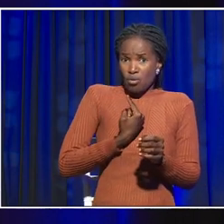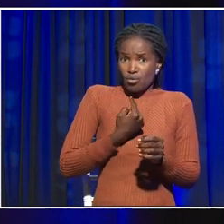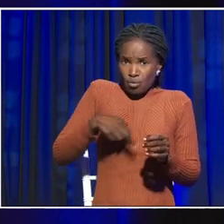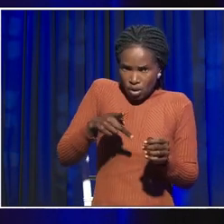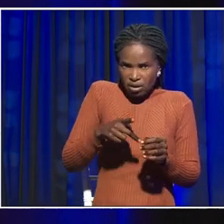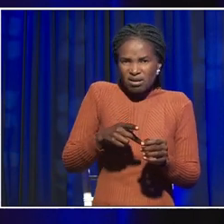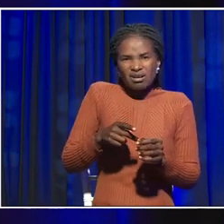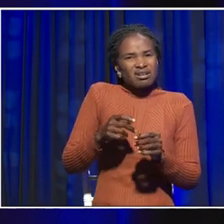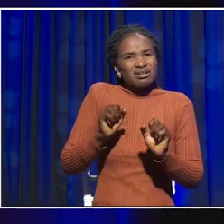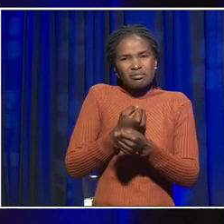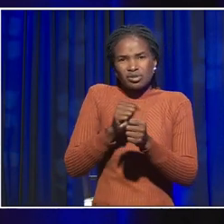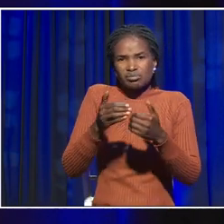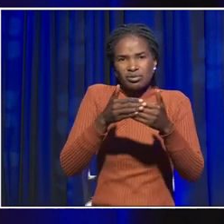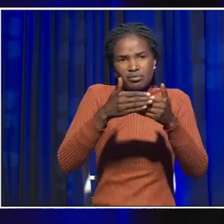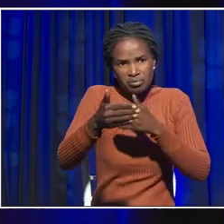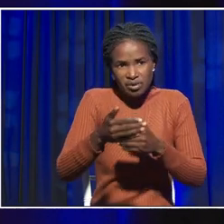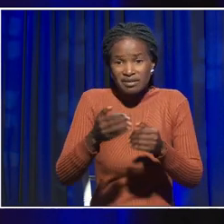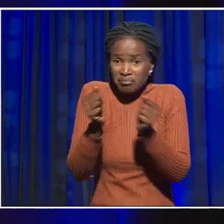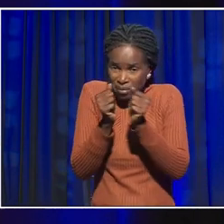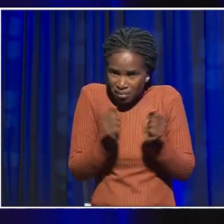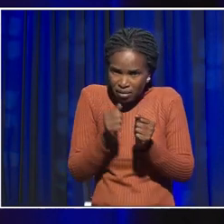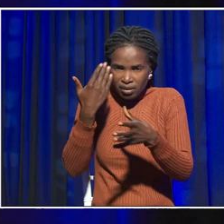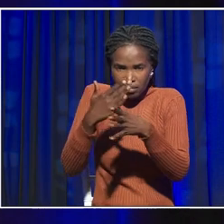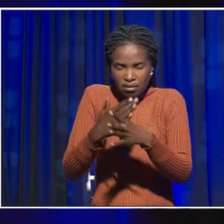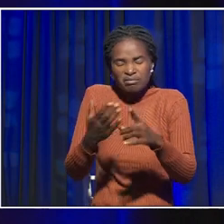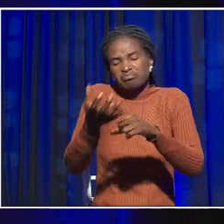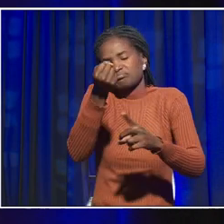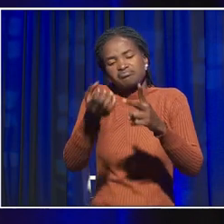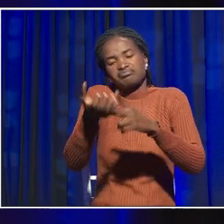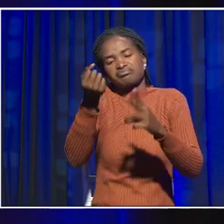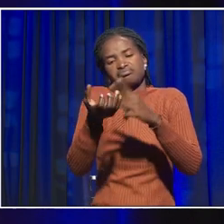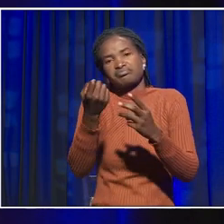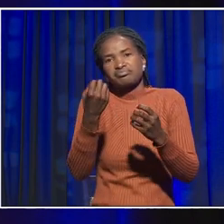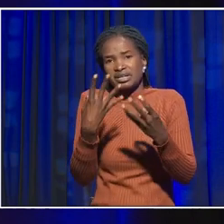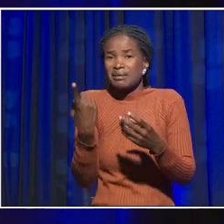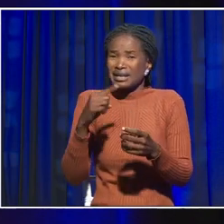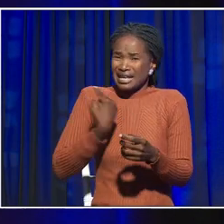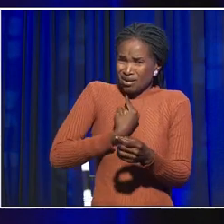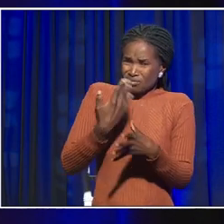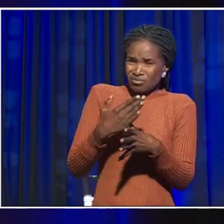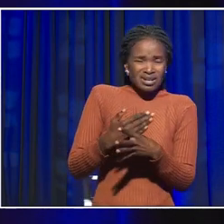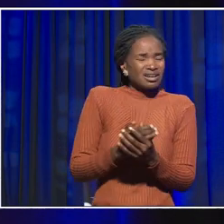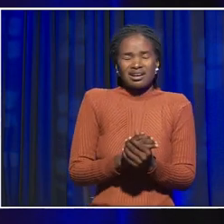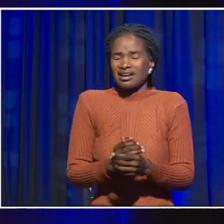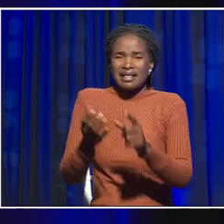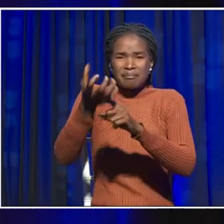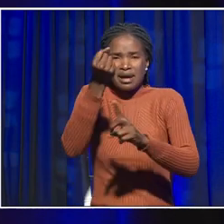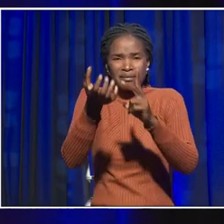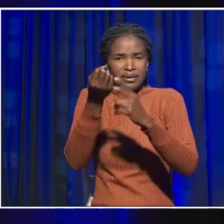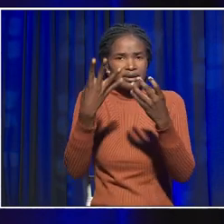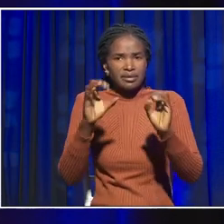that's probably a big critical item for our viewers also to learn for your business.